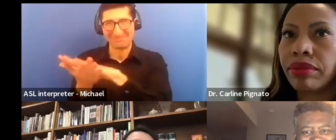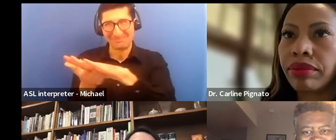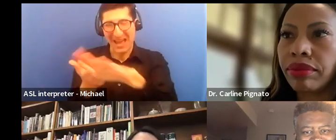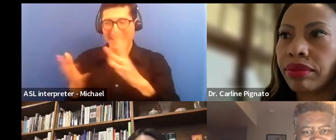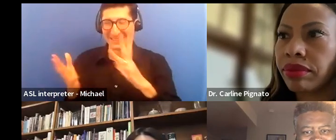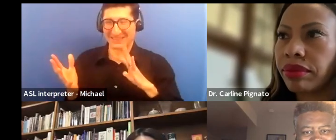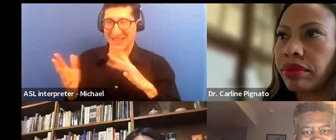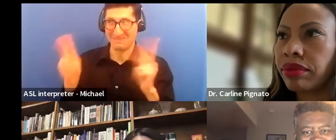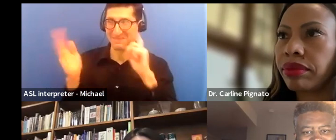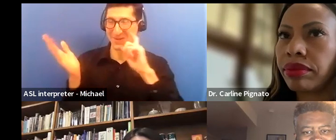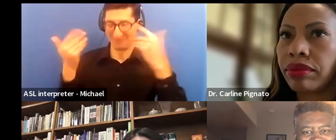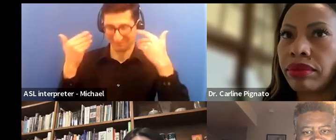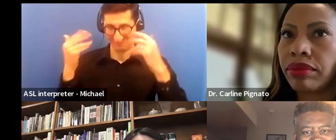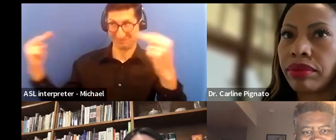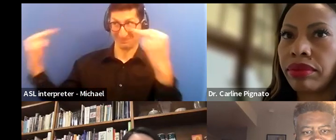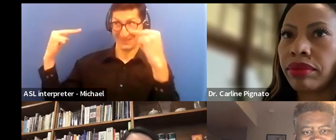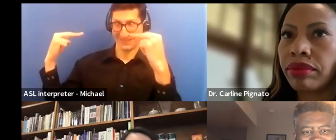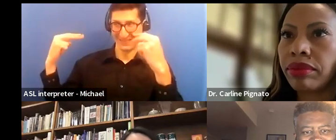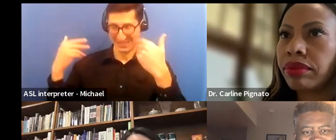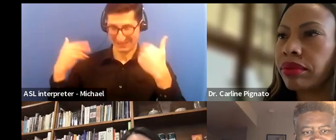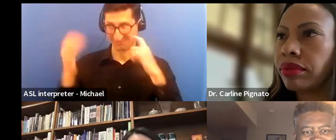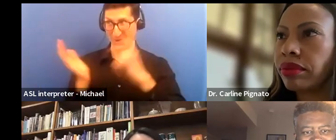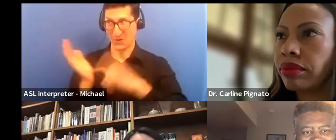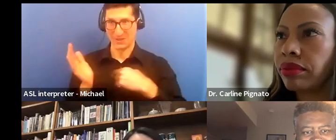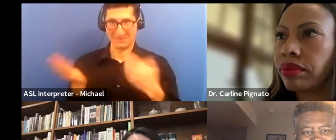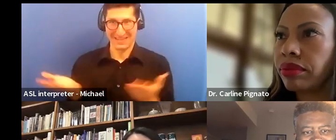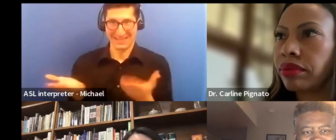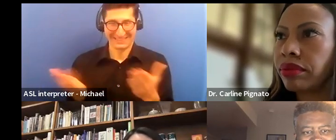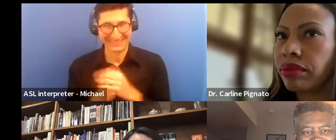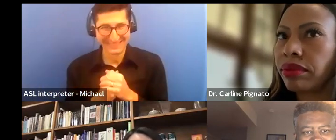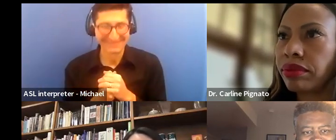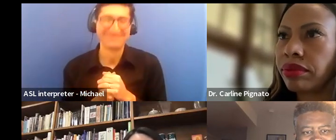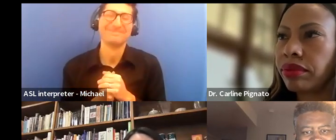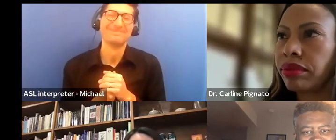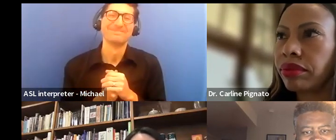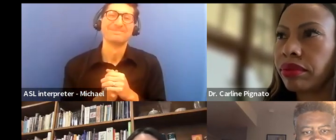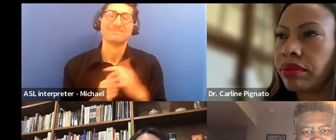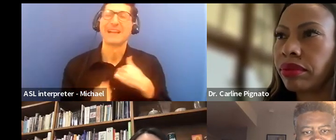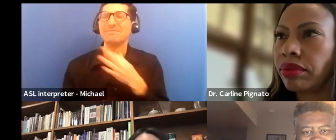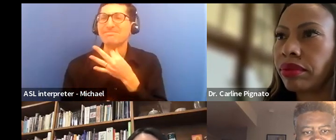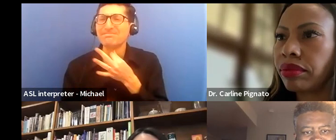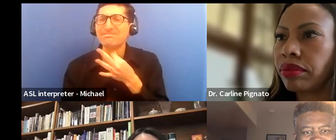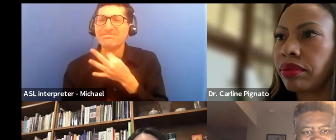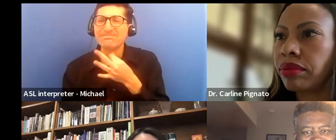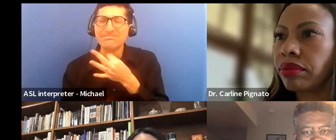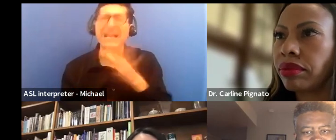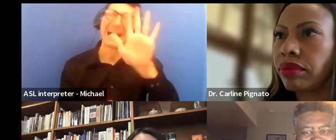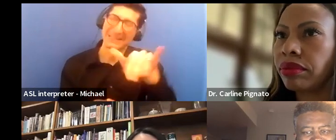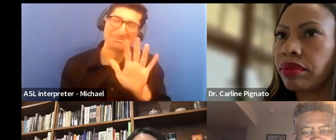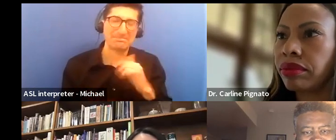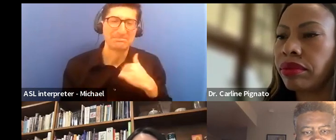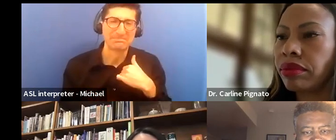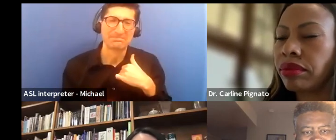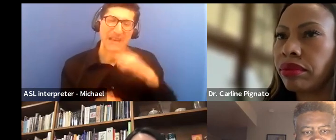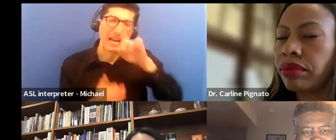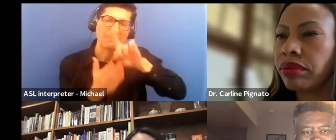It is something that many of us seek. I was wondering, because I am looking at the